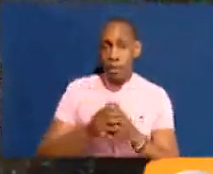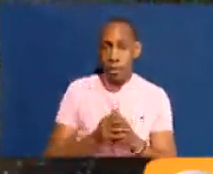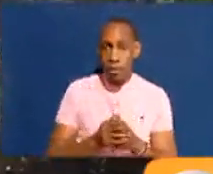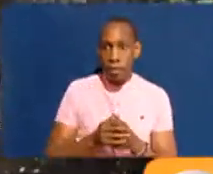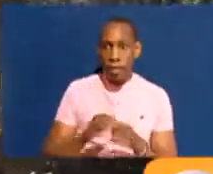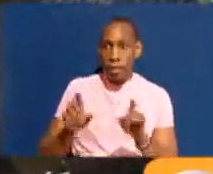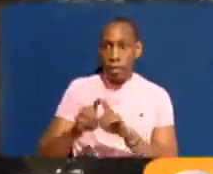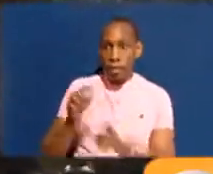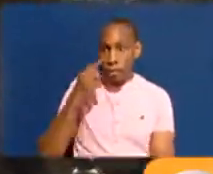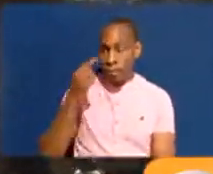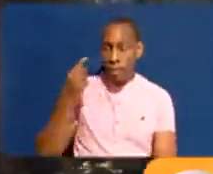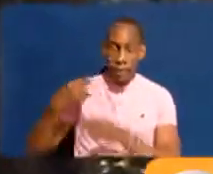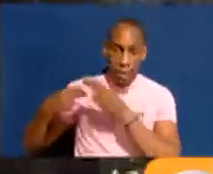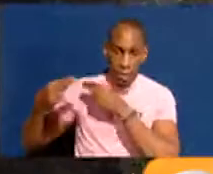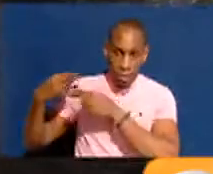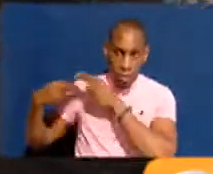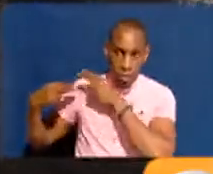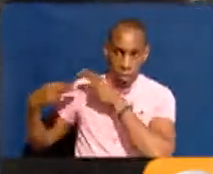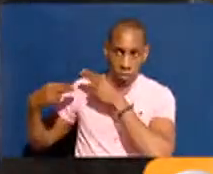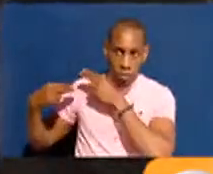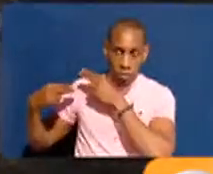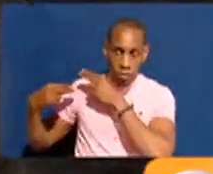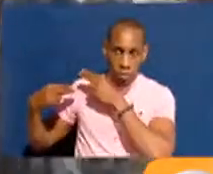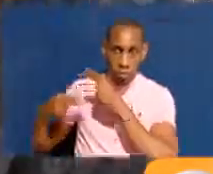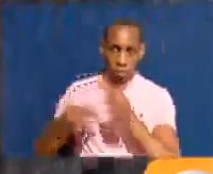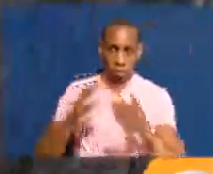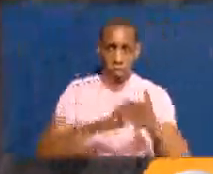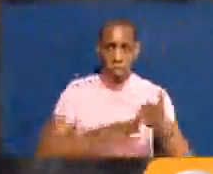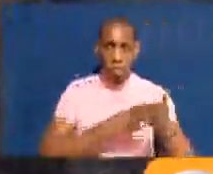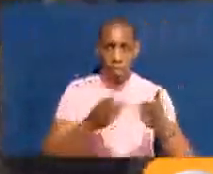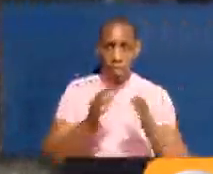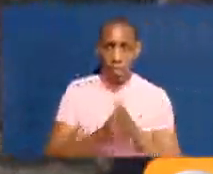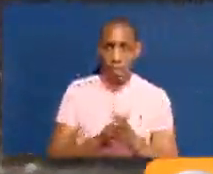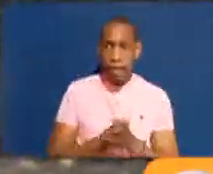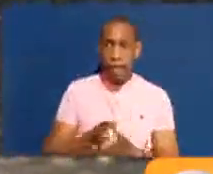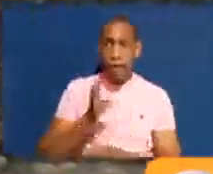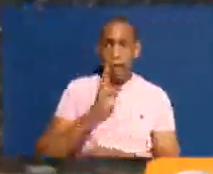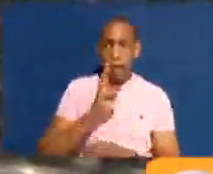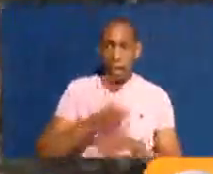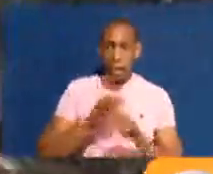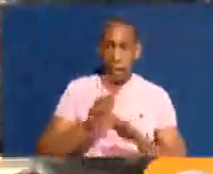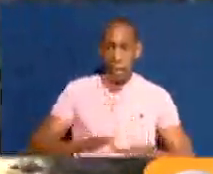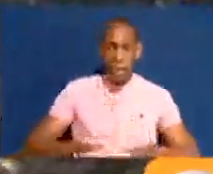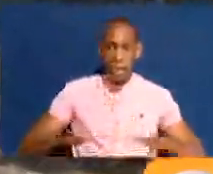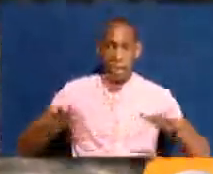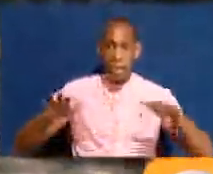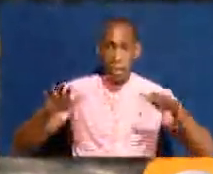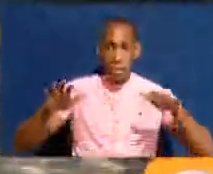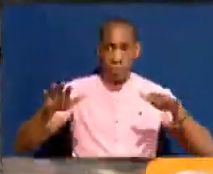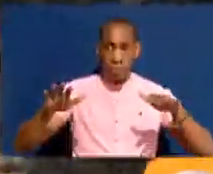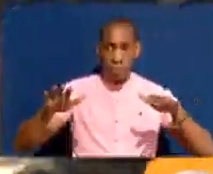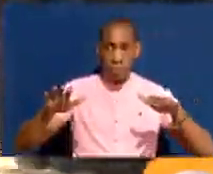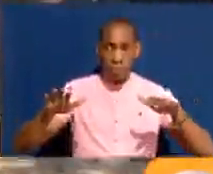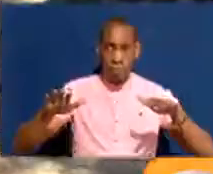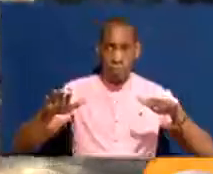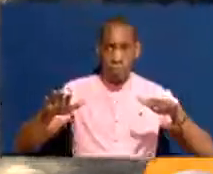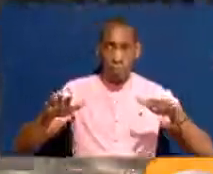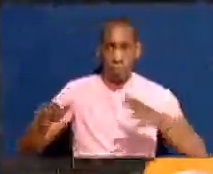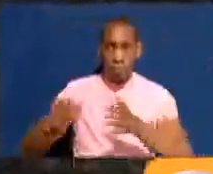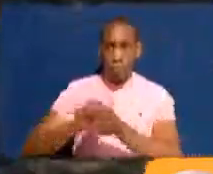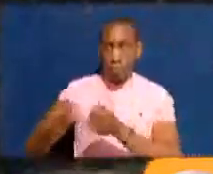such a historic structure. Hayo maji yakijaa kupiga hii